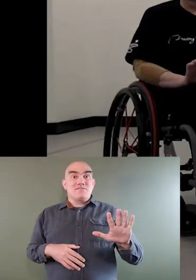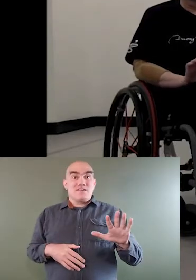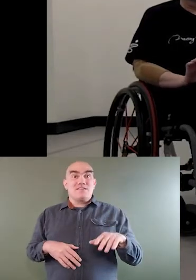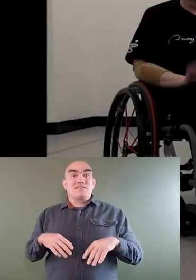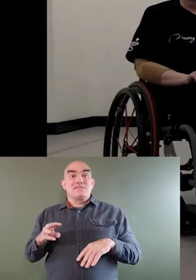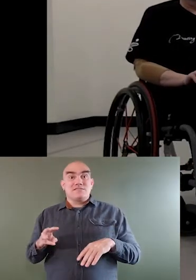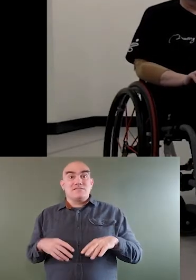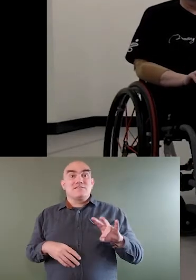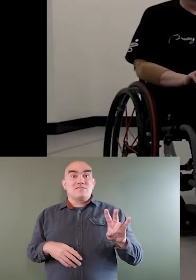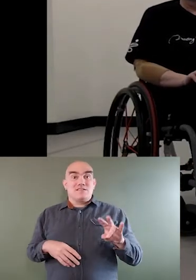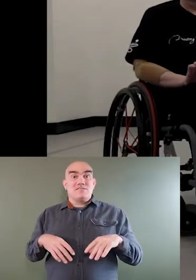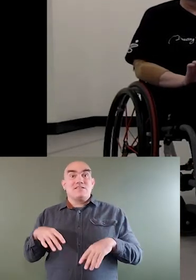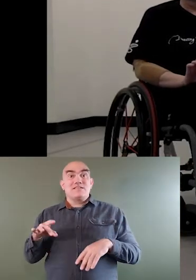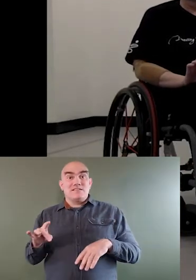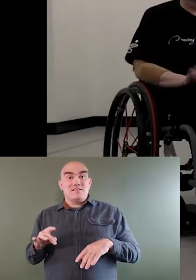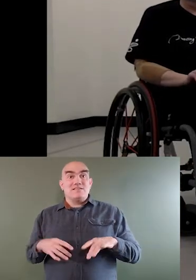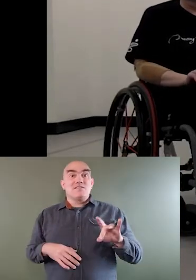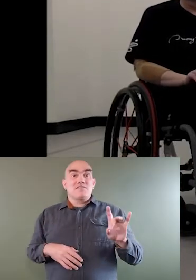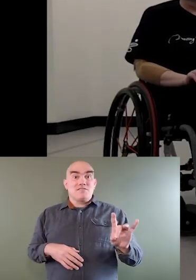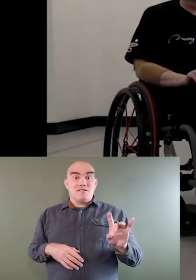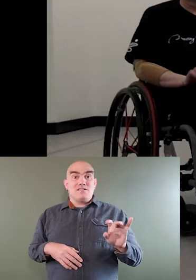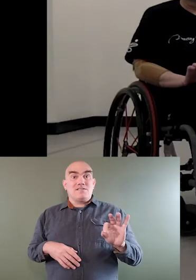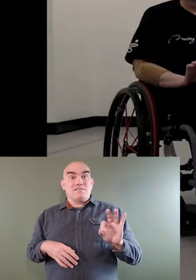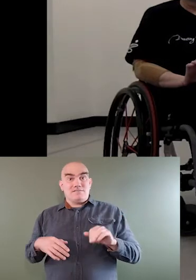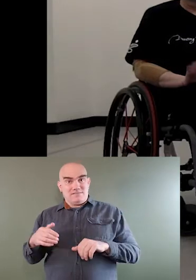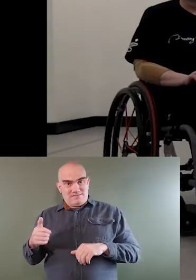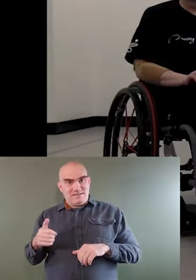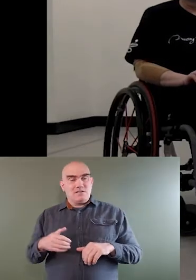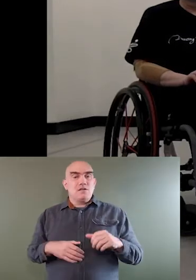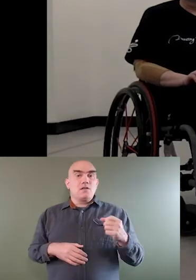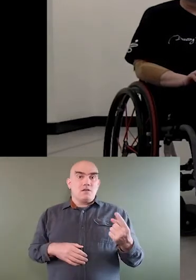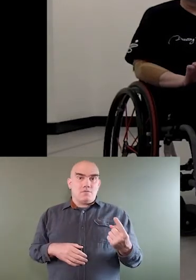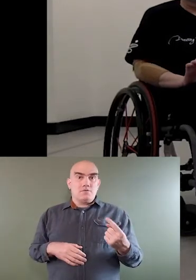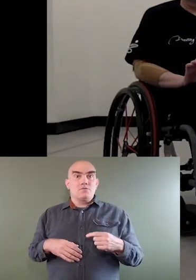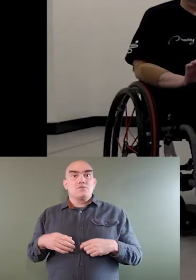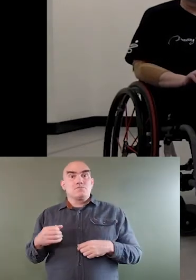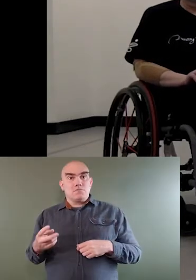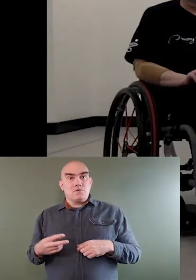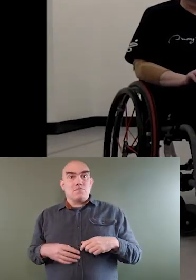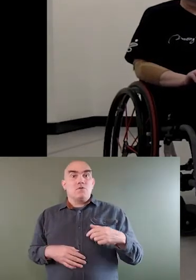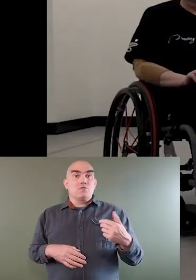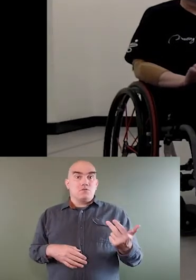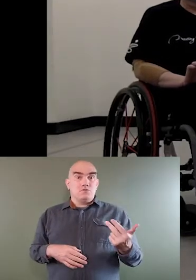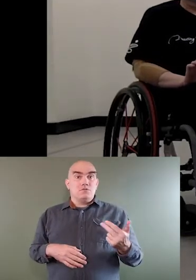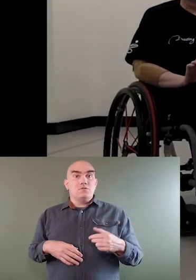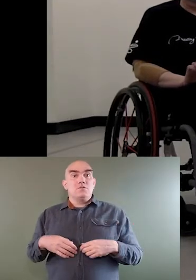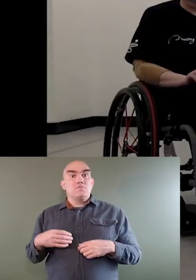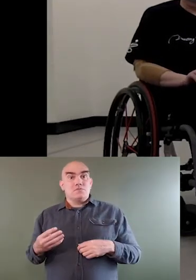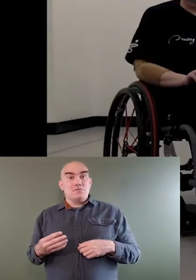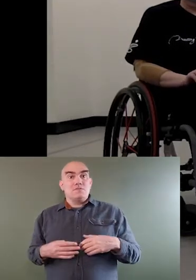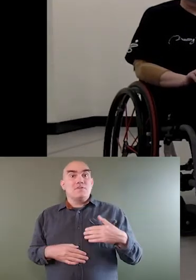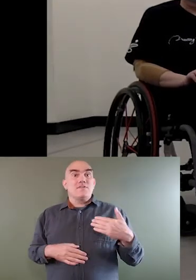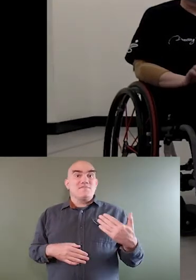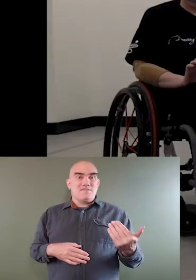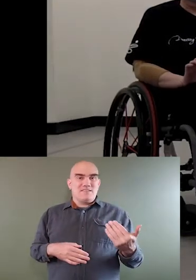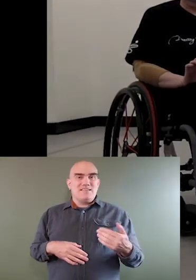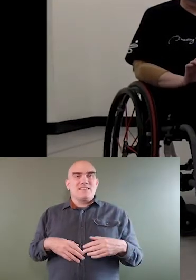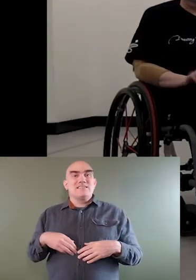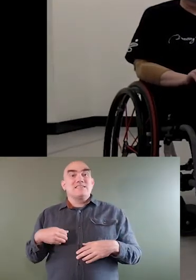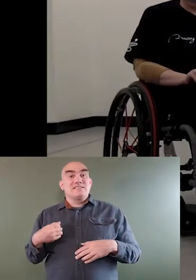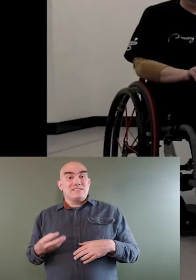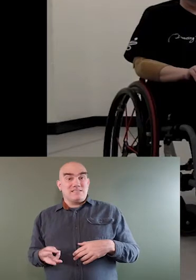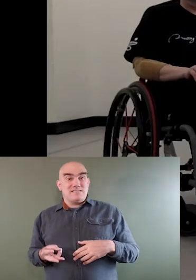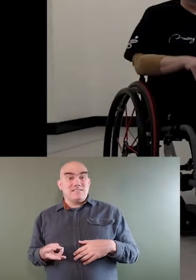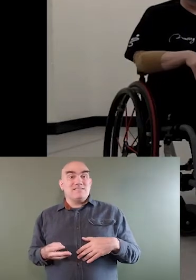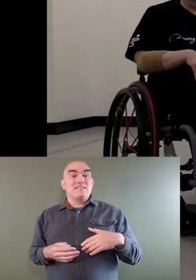5, 6, 7, 8, 9, 10, 11, 12, 13, 14, 15,